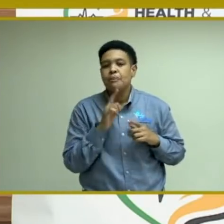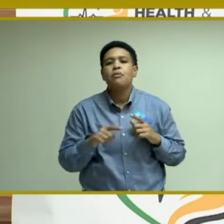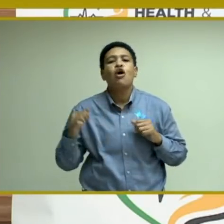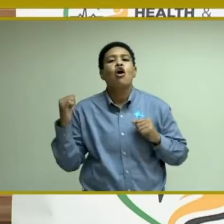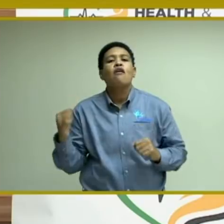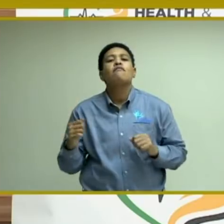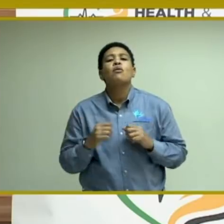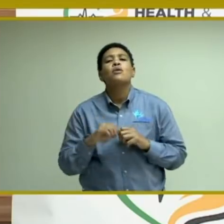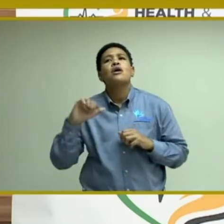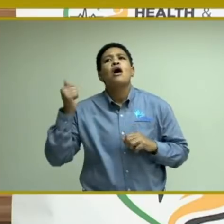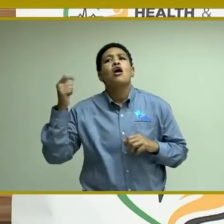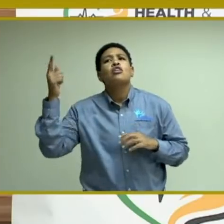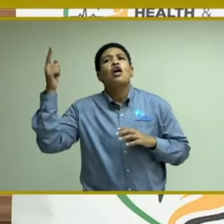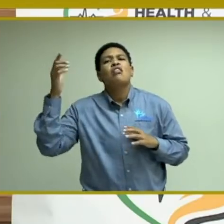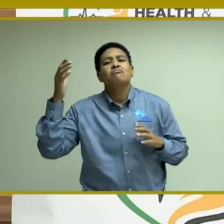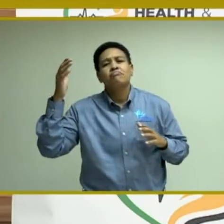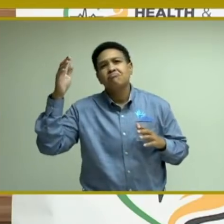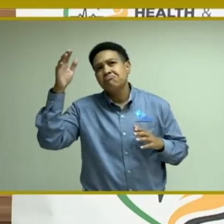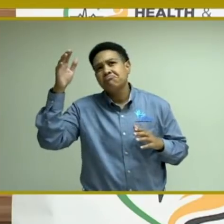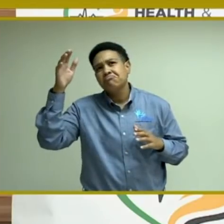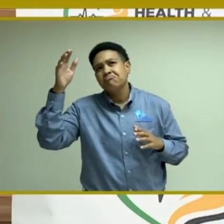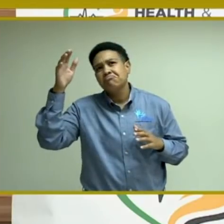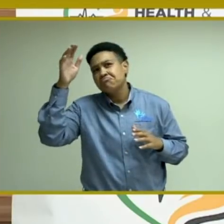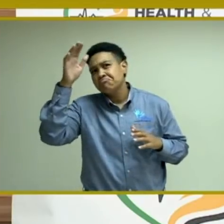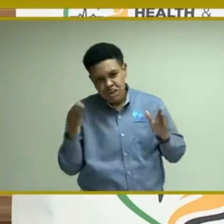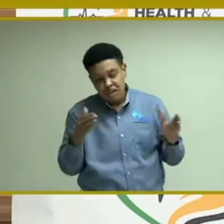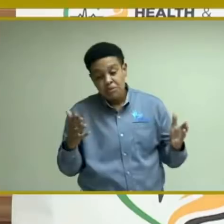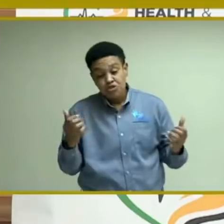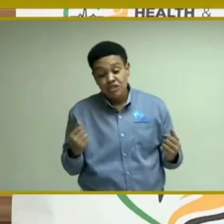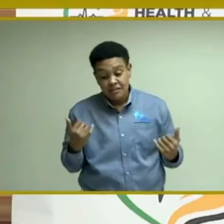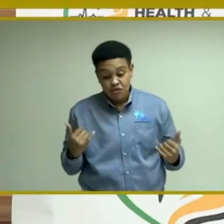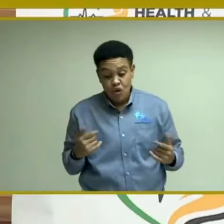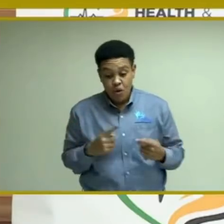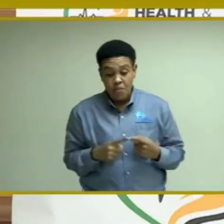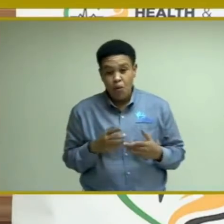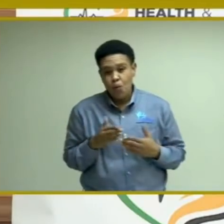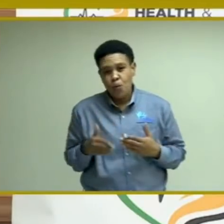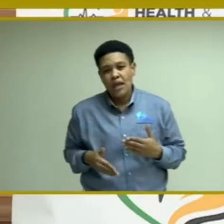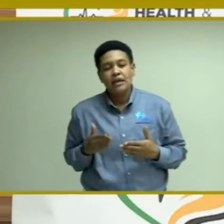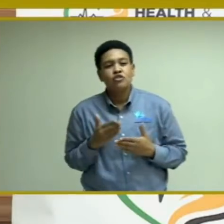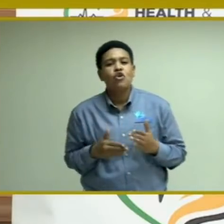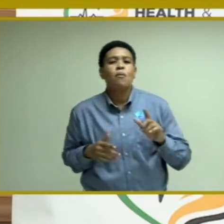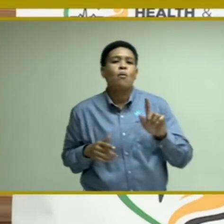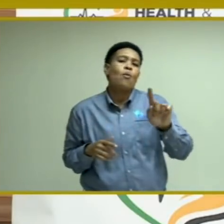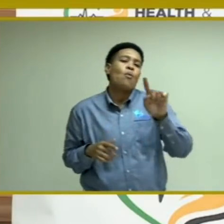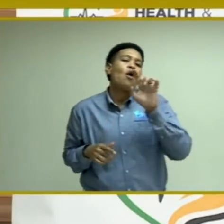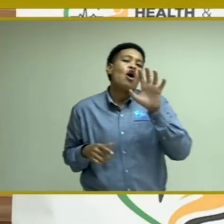other arrangements to receive between now and the weekend some